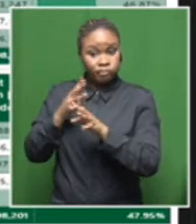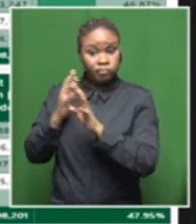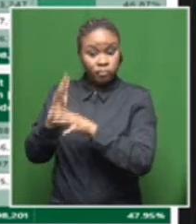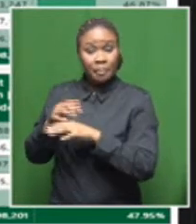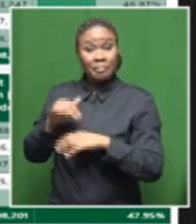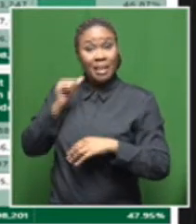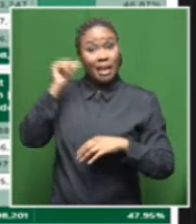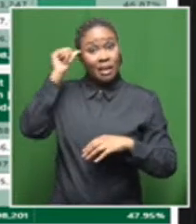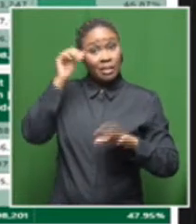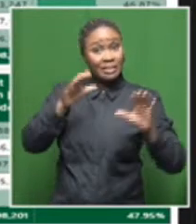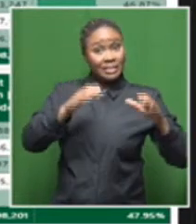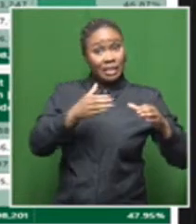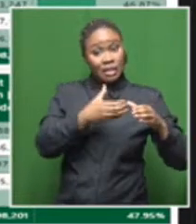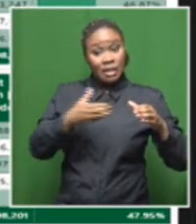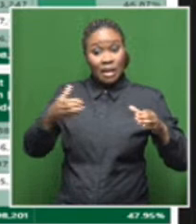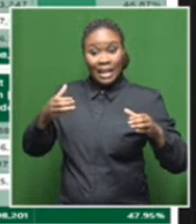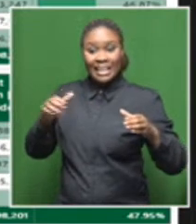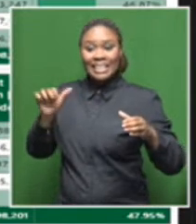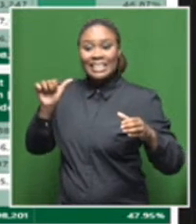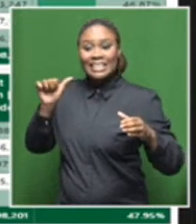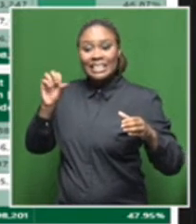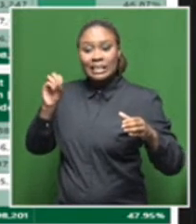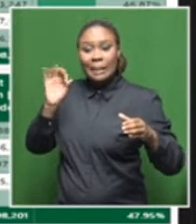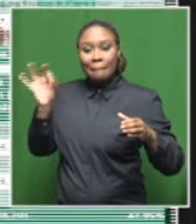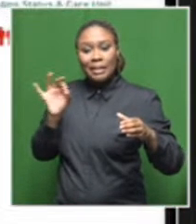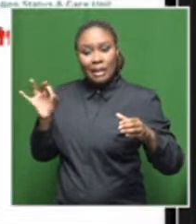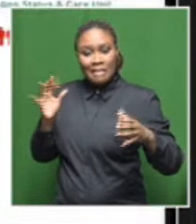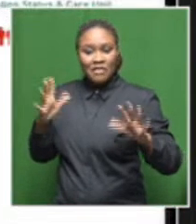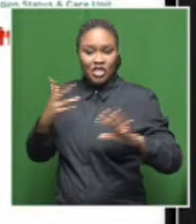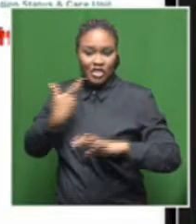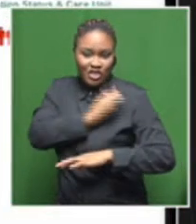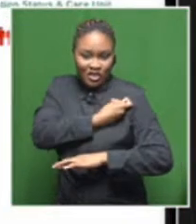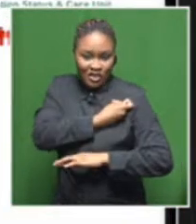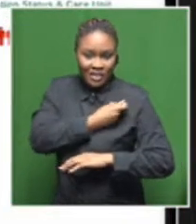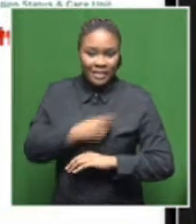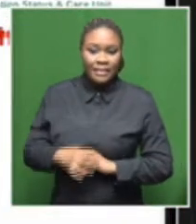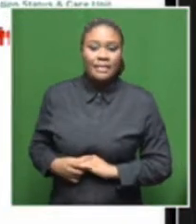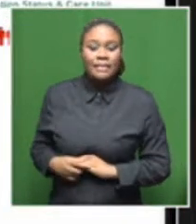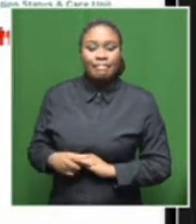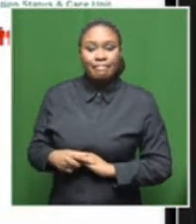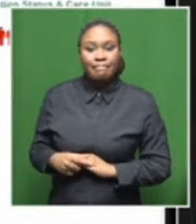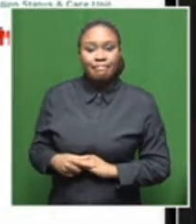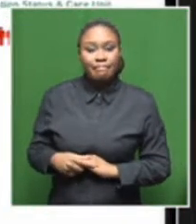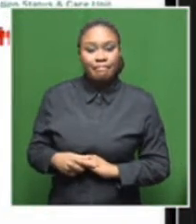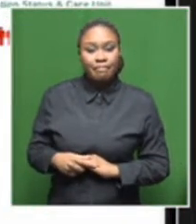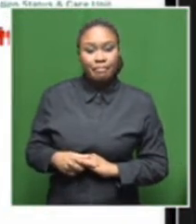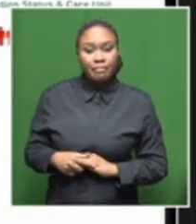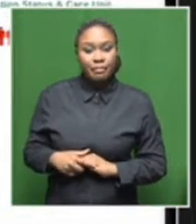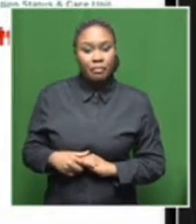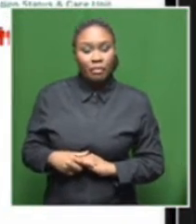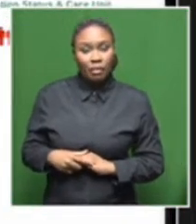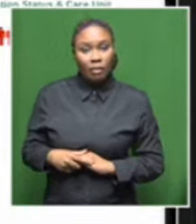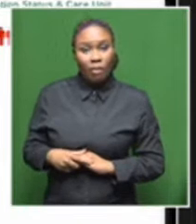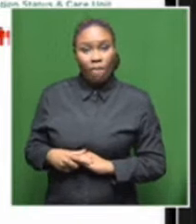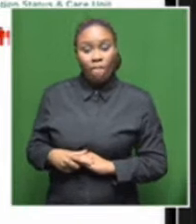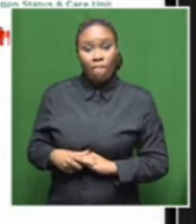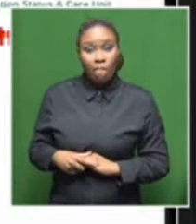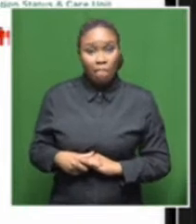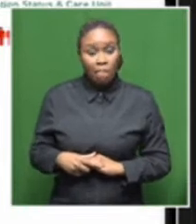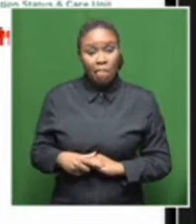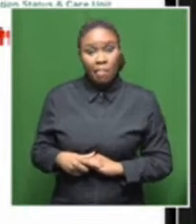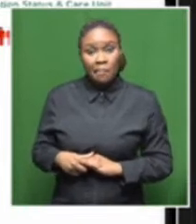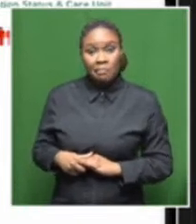population now vaccinated. I also want to emphasize this because it's come out in the